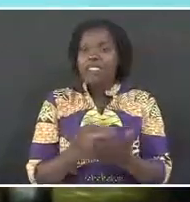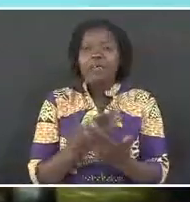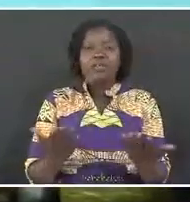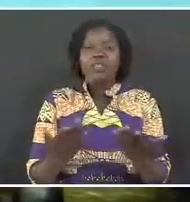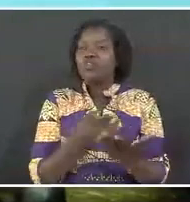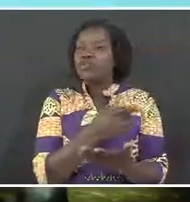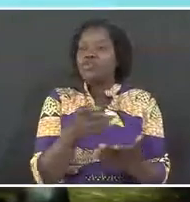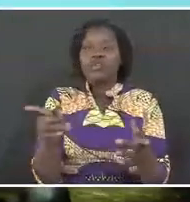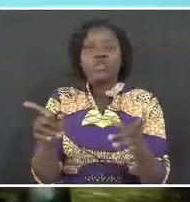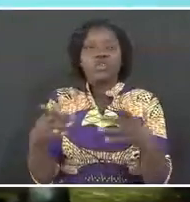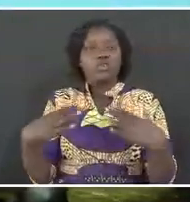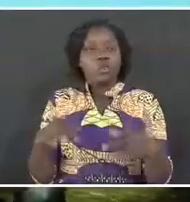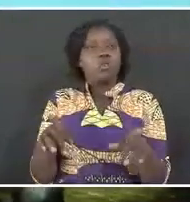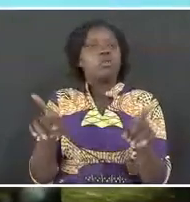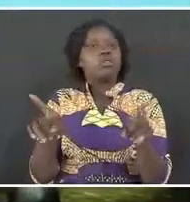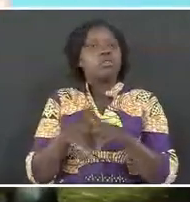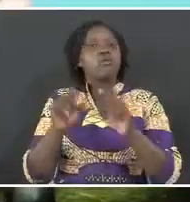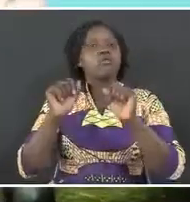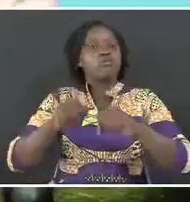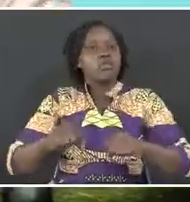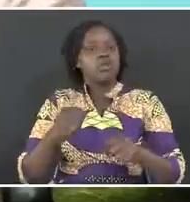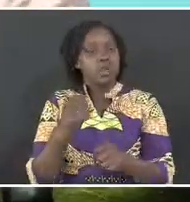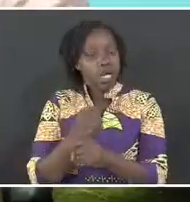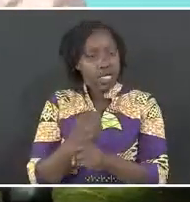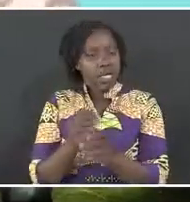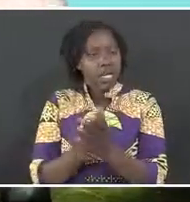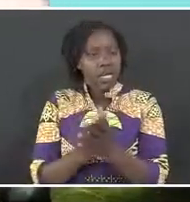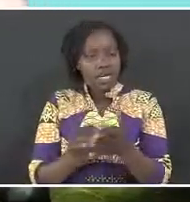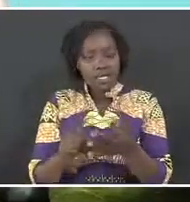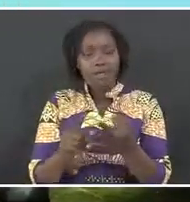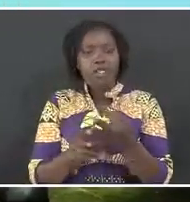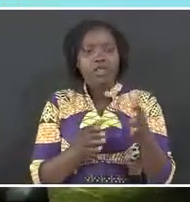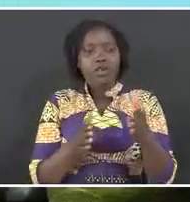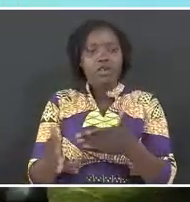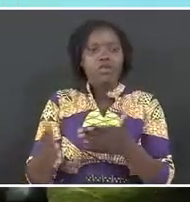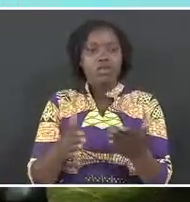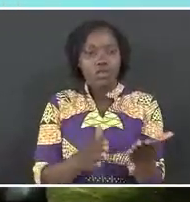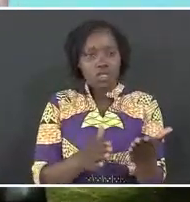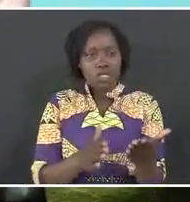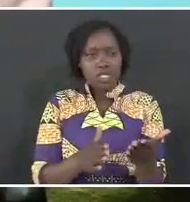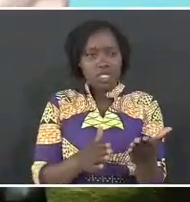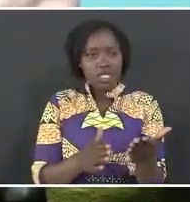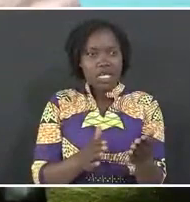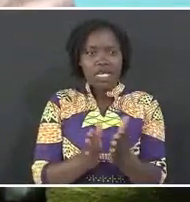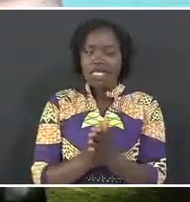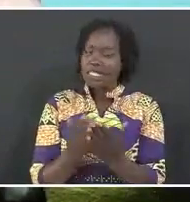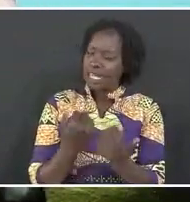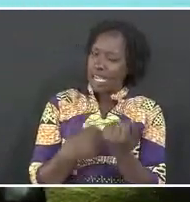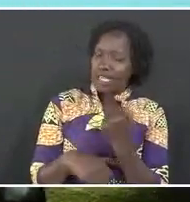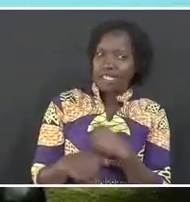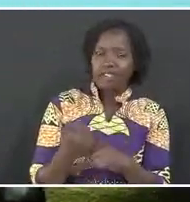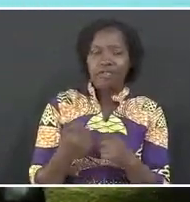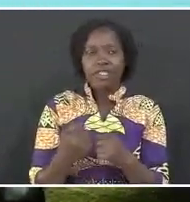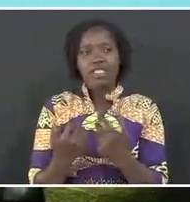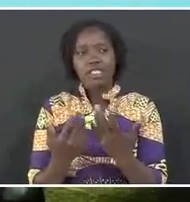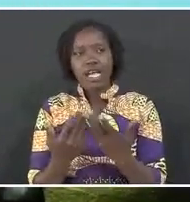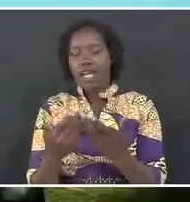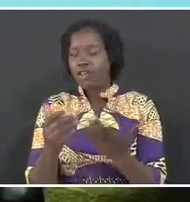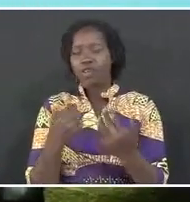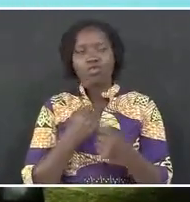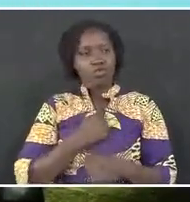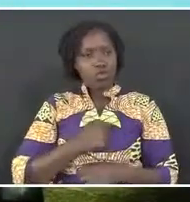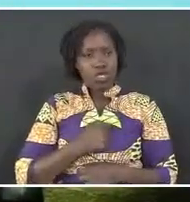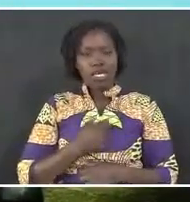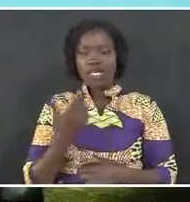those people can do. And number three, opportunity. There is affinity, ability, and